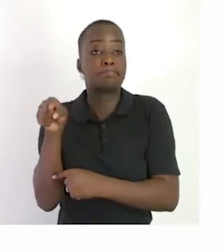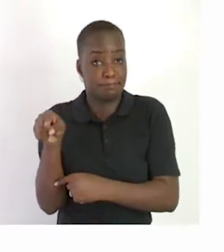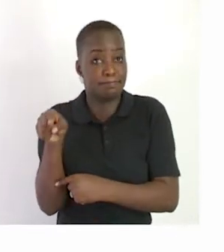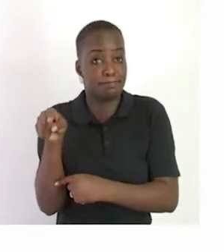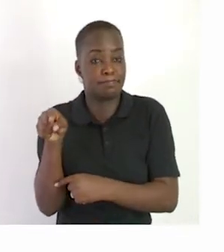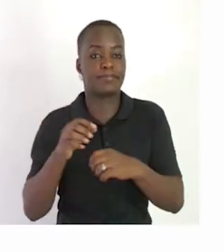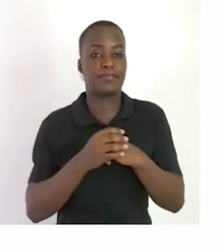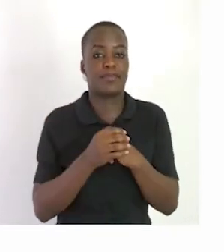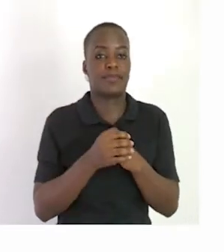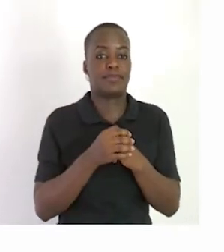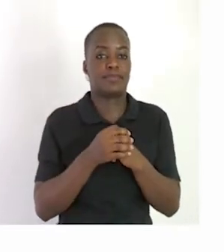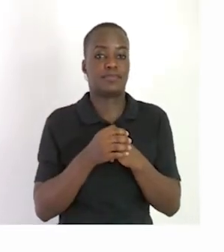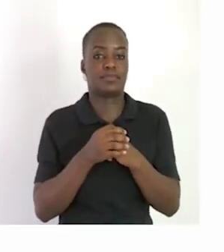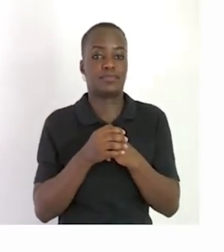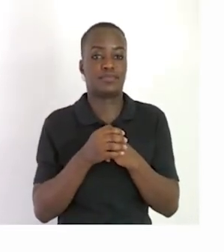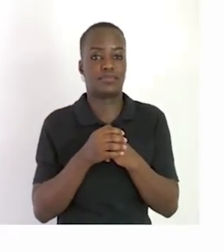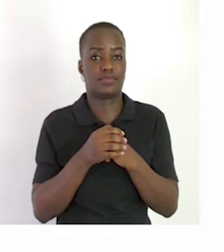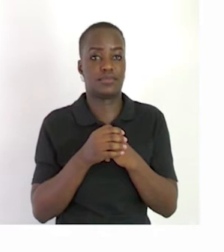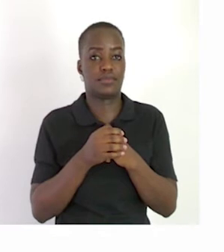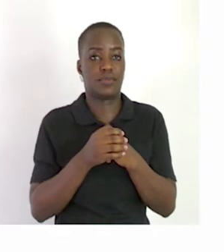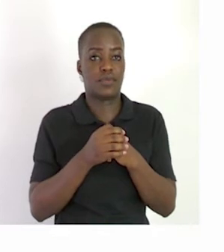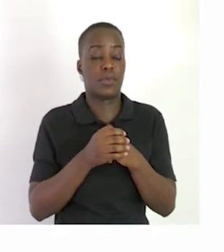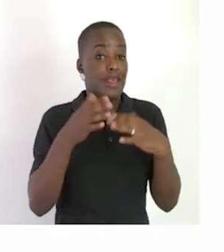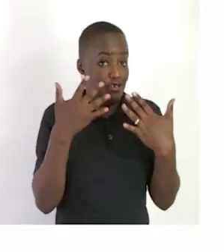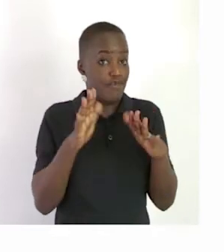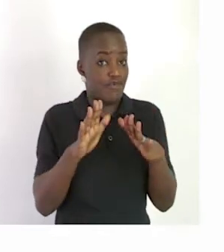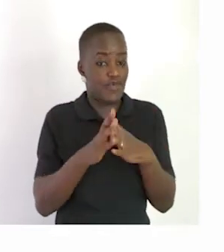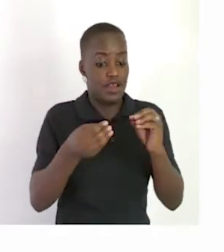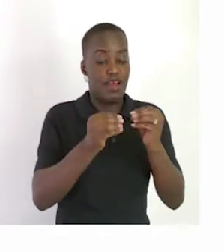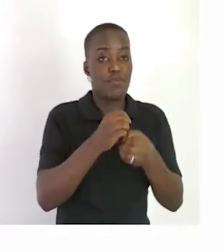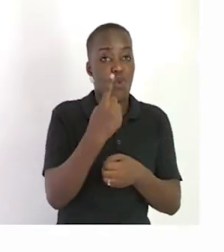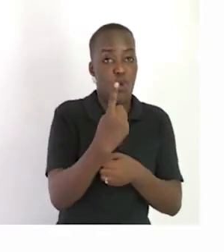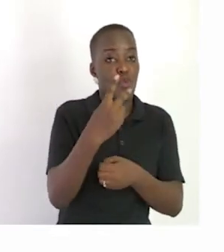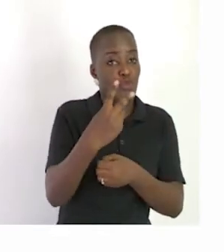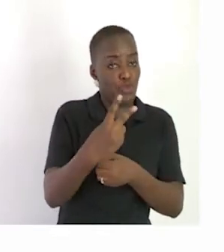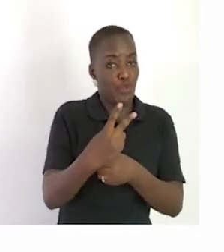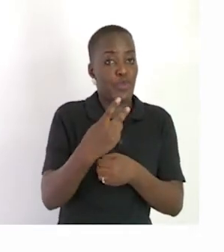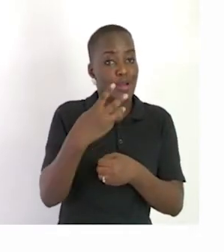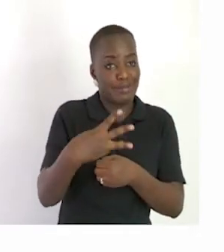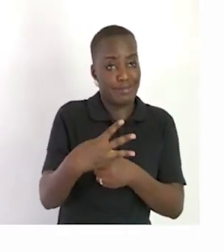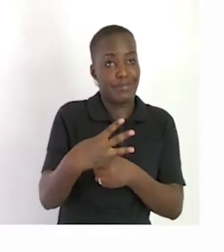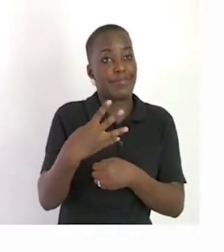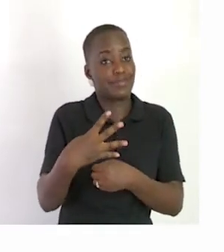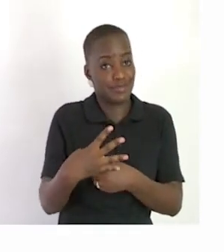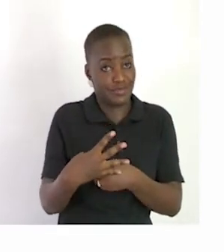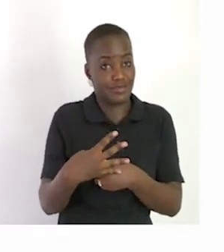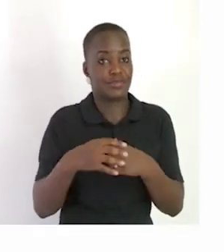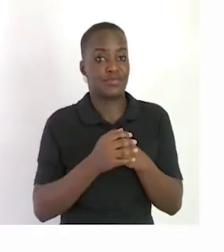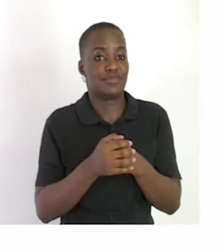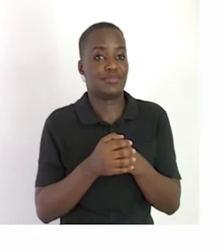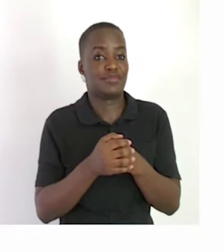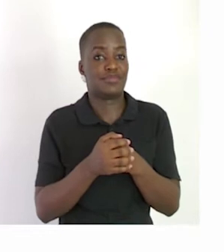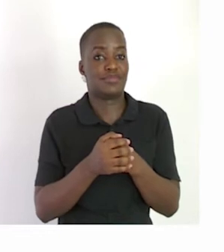of each sentence. Once you are done with number 1, number 2, and number 3,